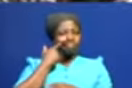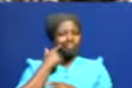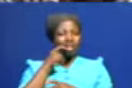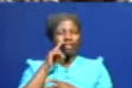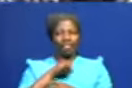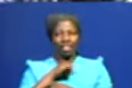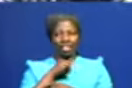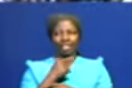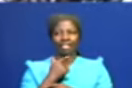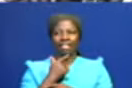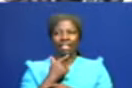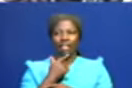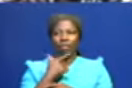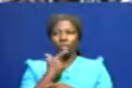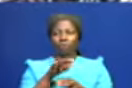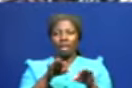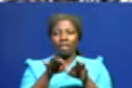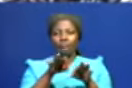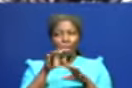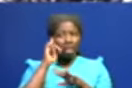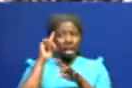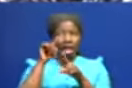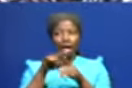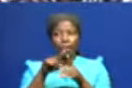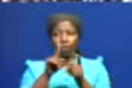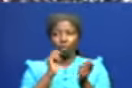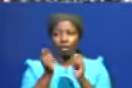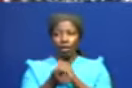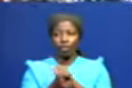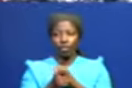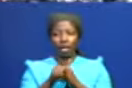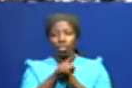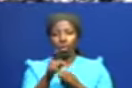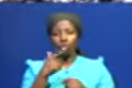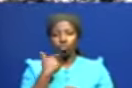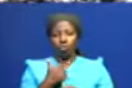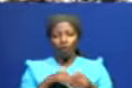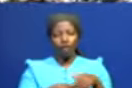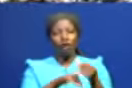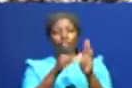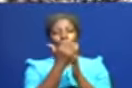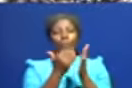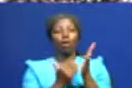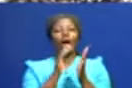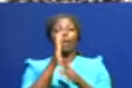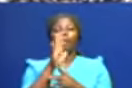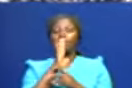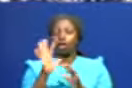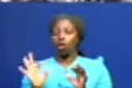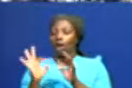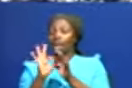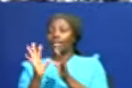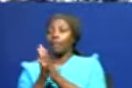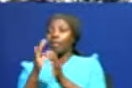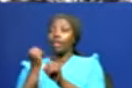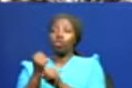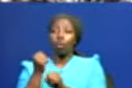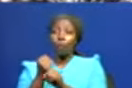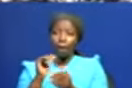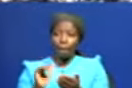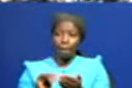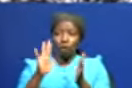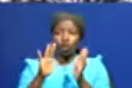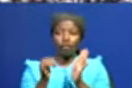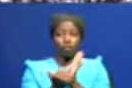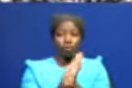we try to see that those ones who go through that program will also be connected to jobs the most of the